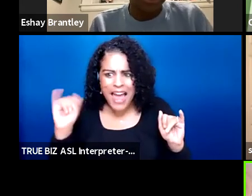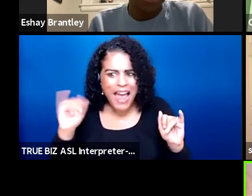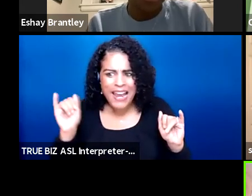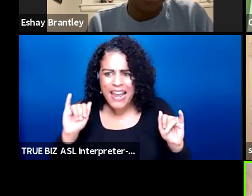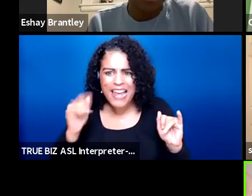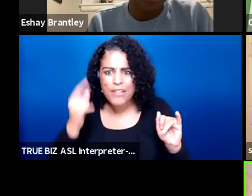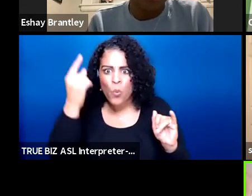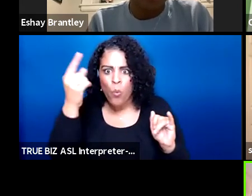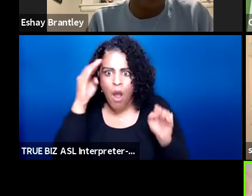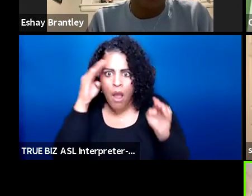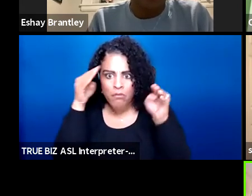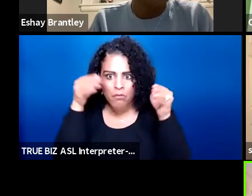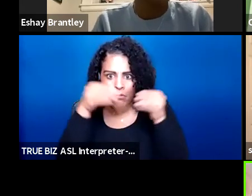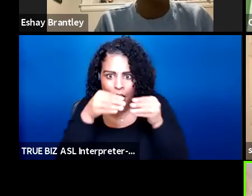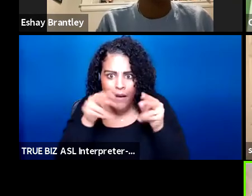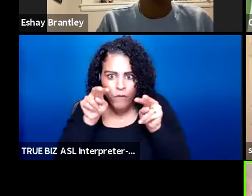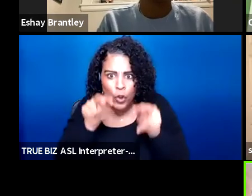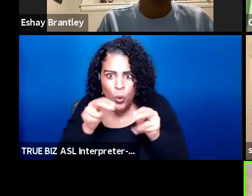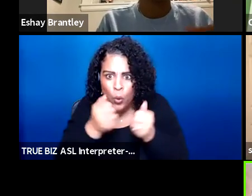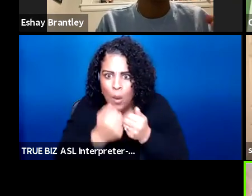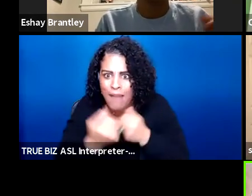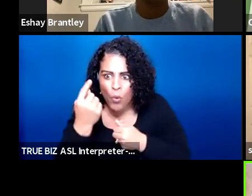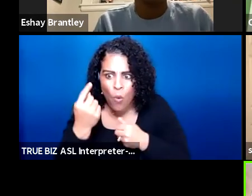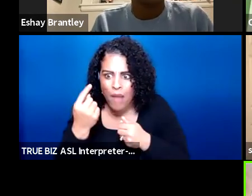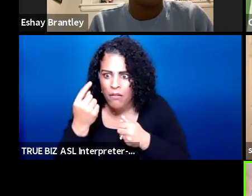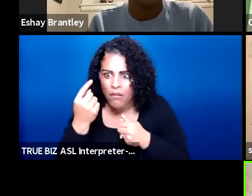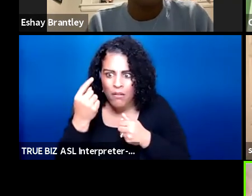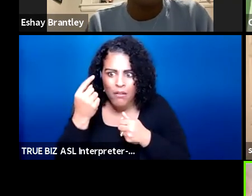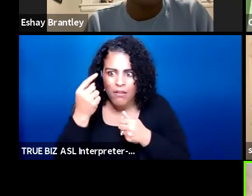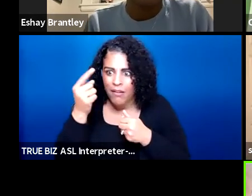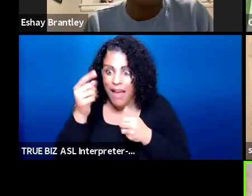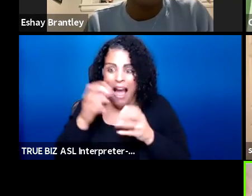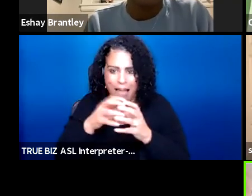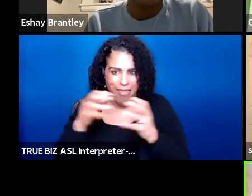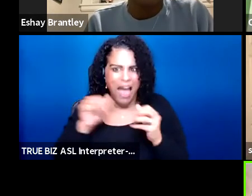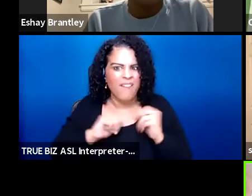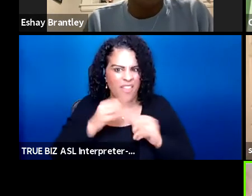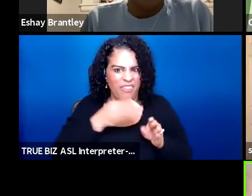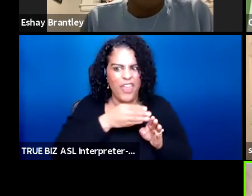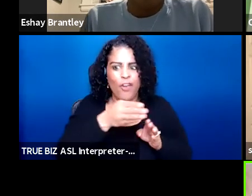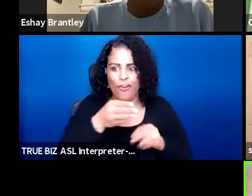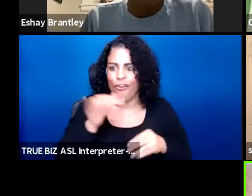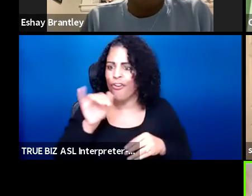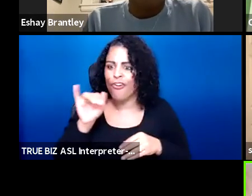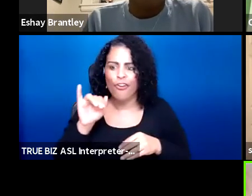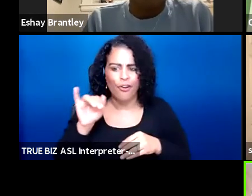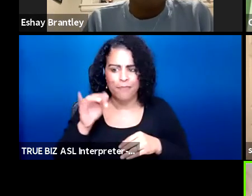one view, and everyone is like, a lot of theater too, like follow like the same